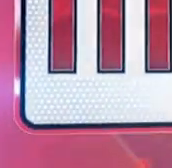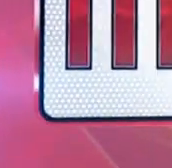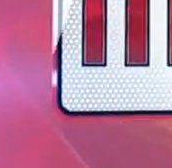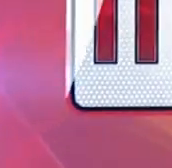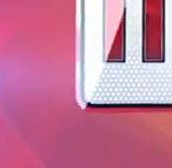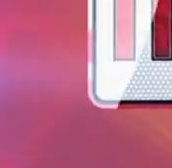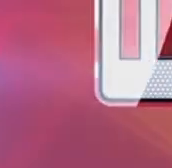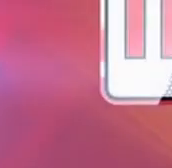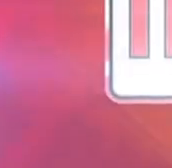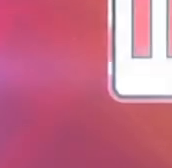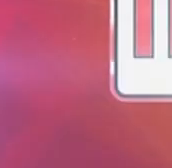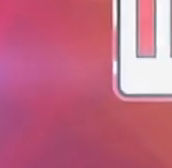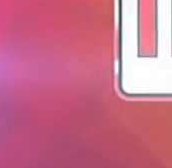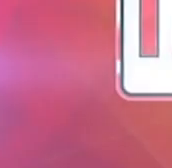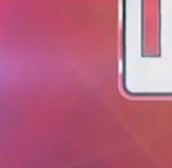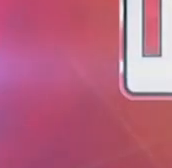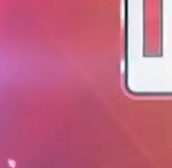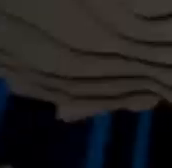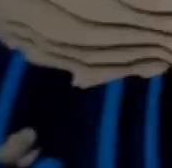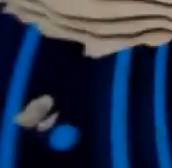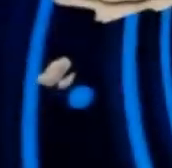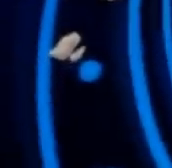Mirchi FM it's hot.